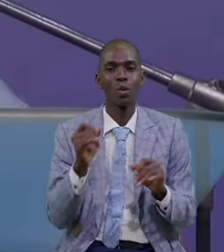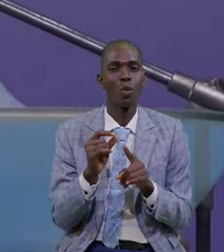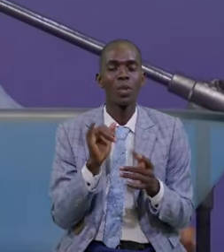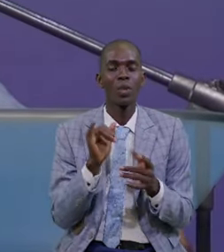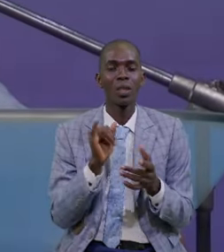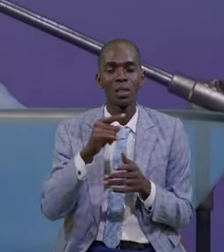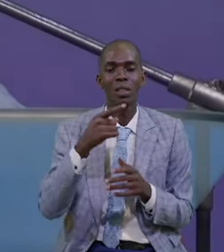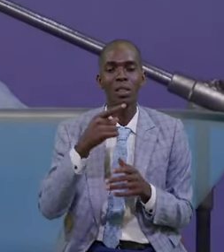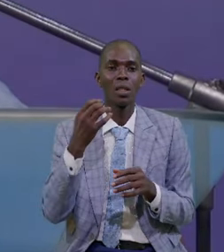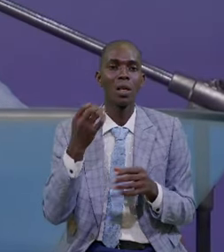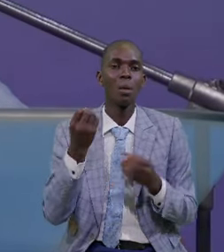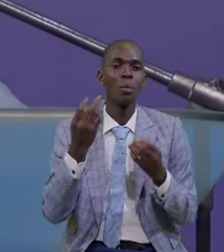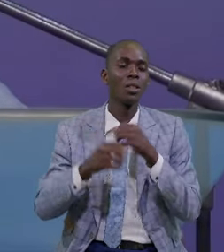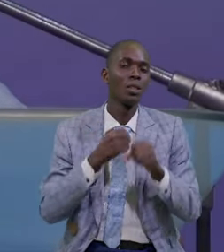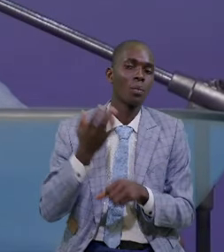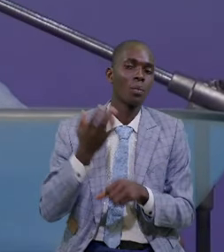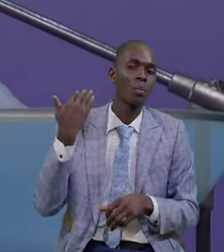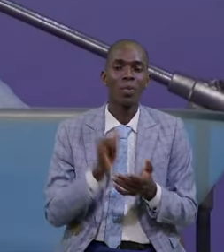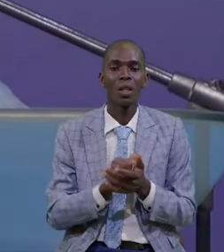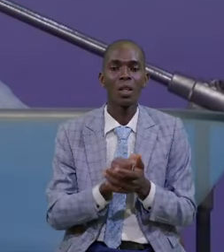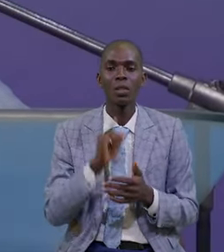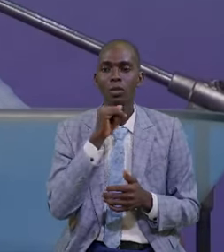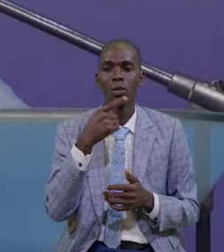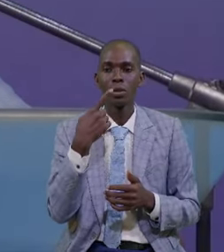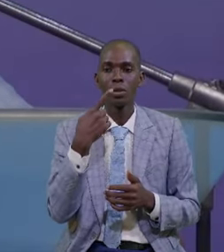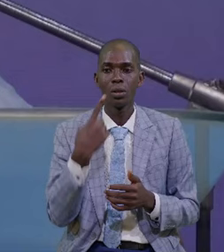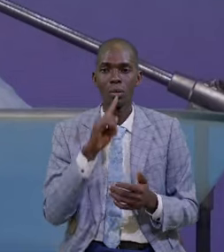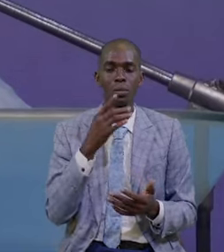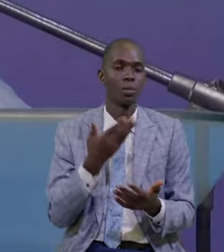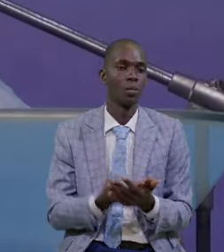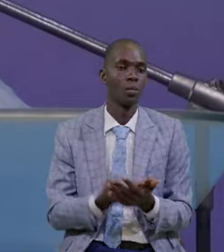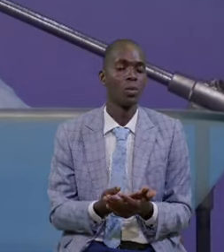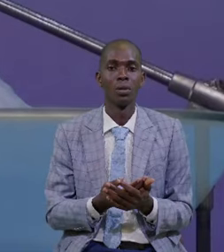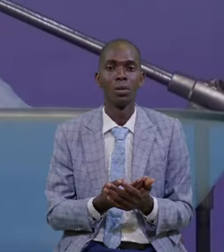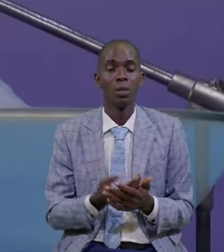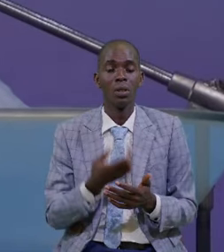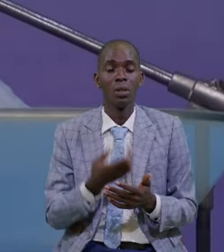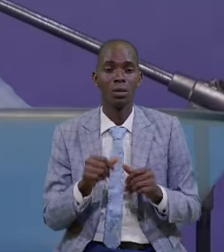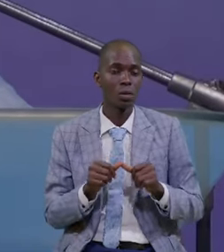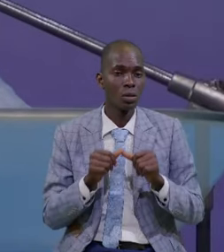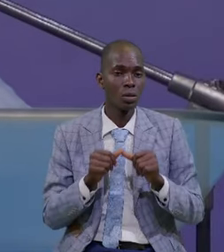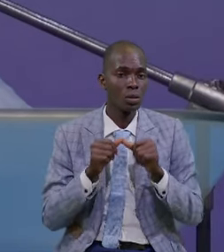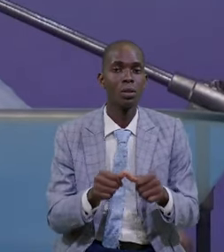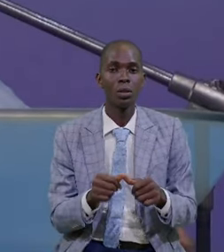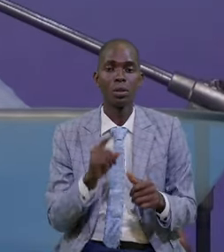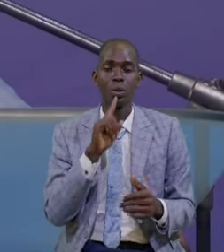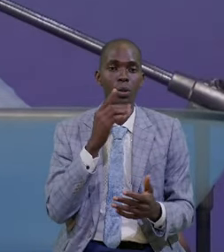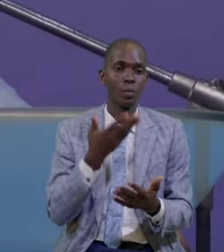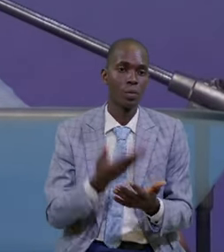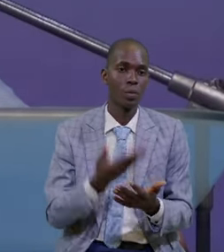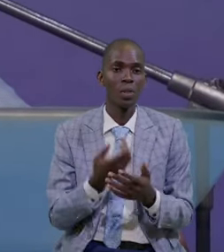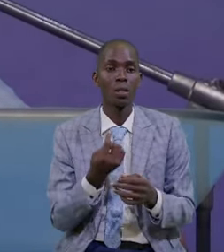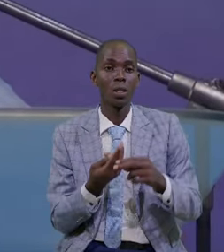years ago now. That's not the evidence. The continuing evidence, the